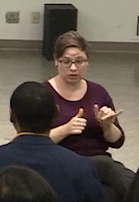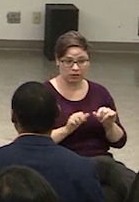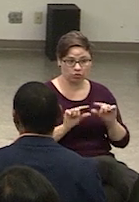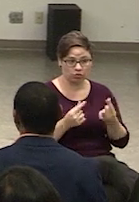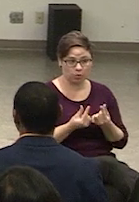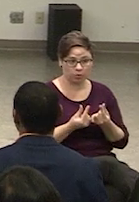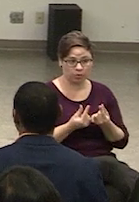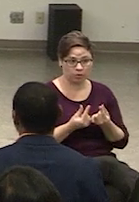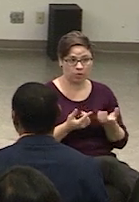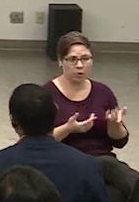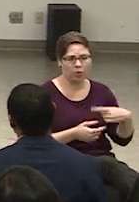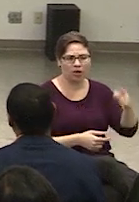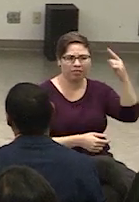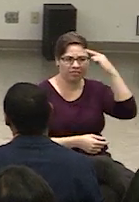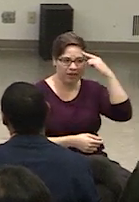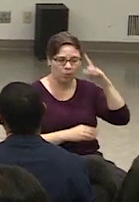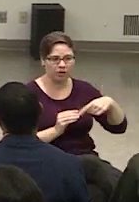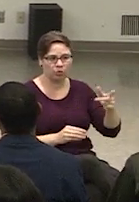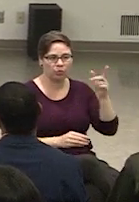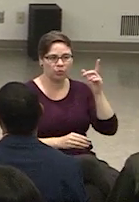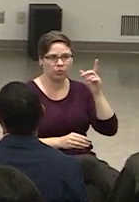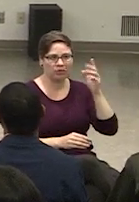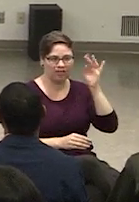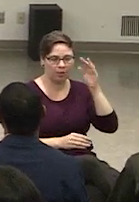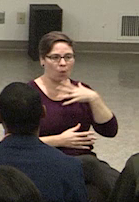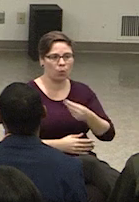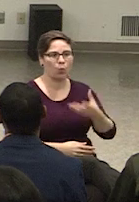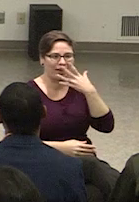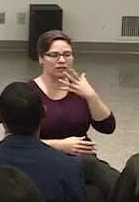what comes to mind when you think of whiteness?